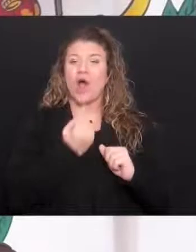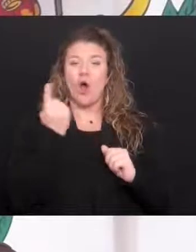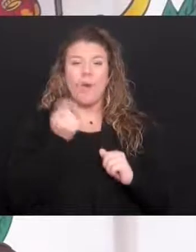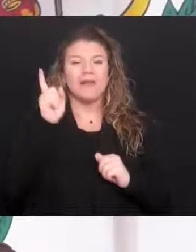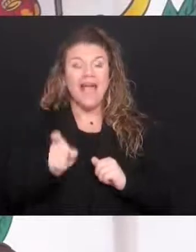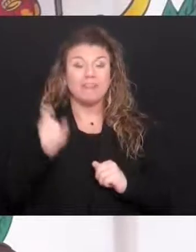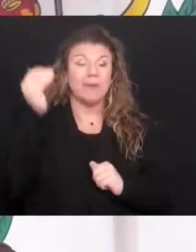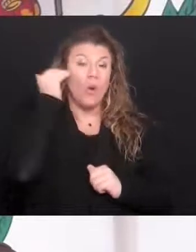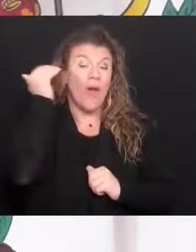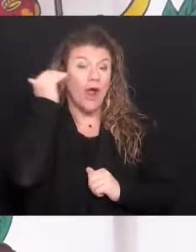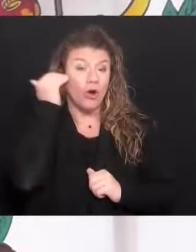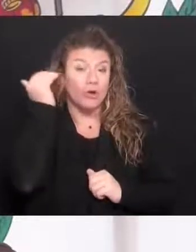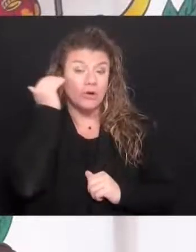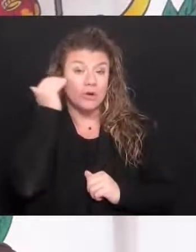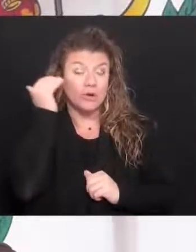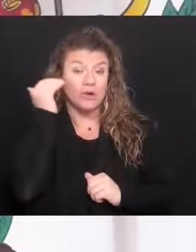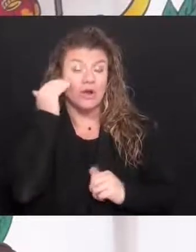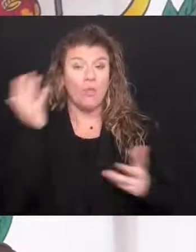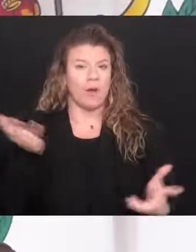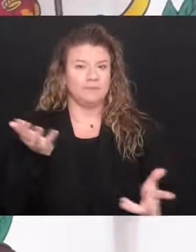of just this. I mean,